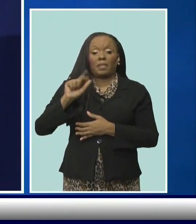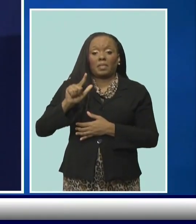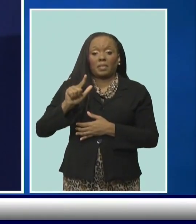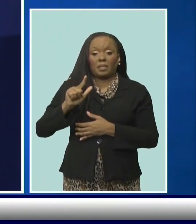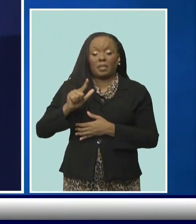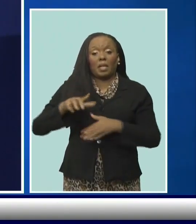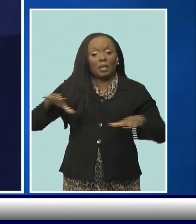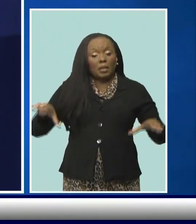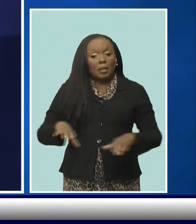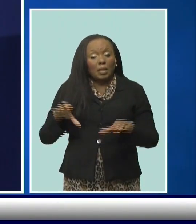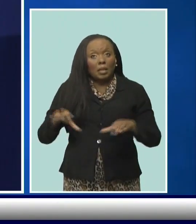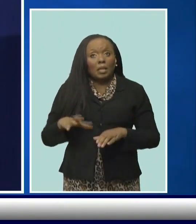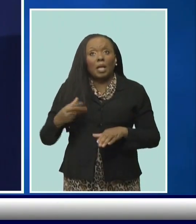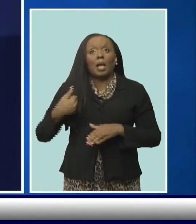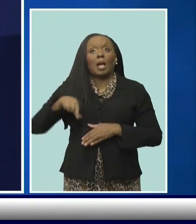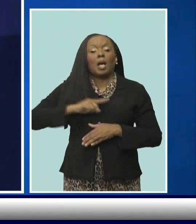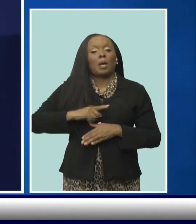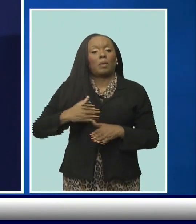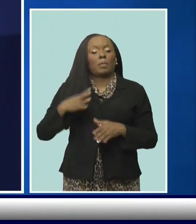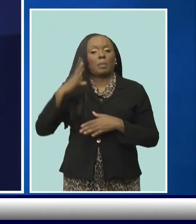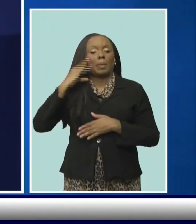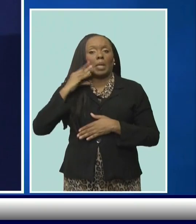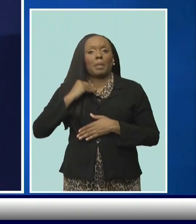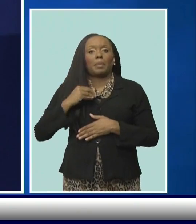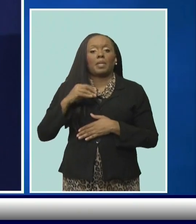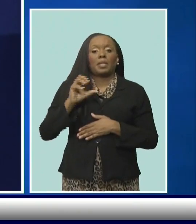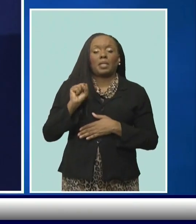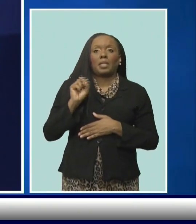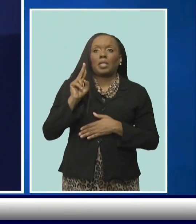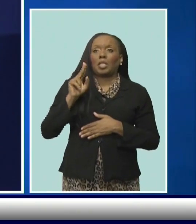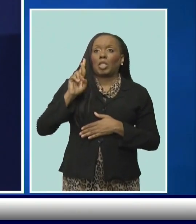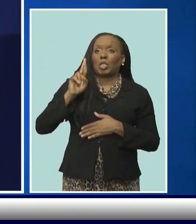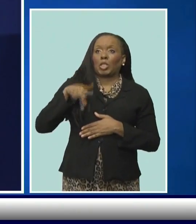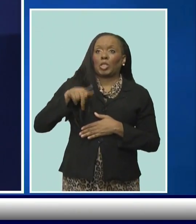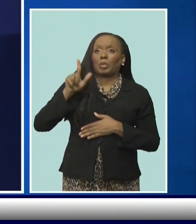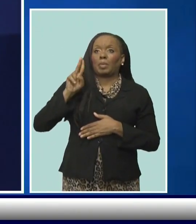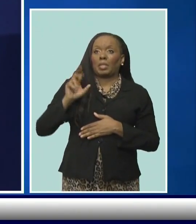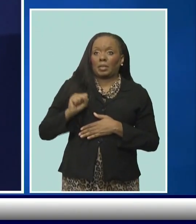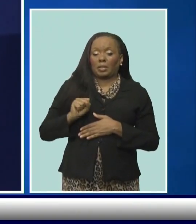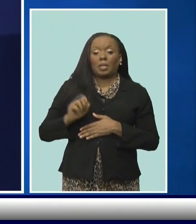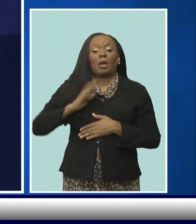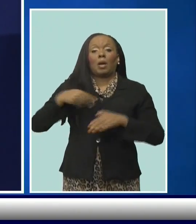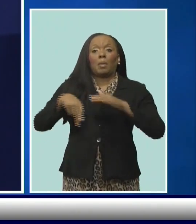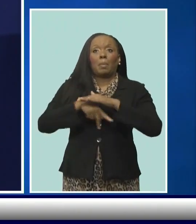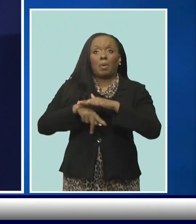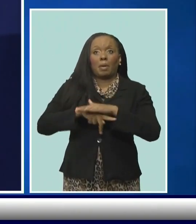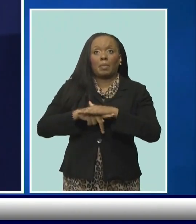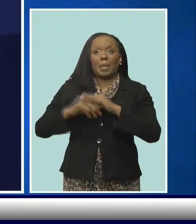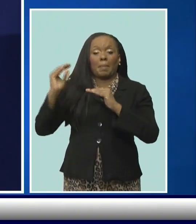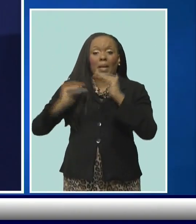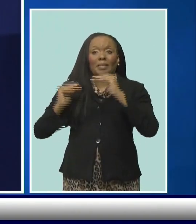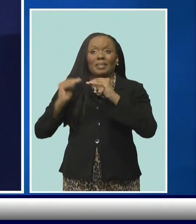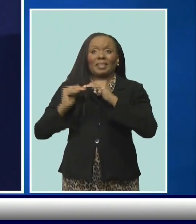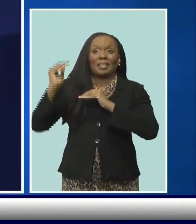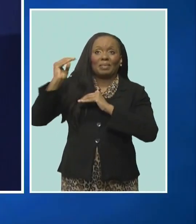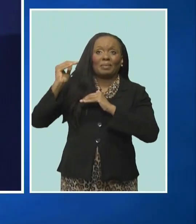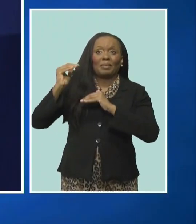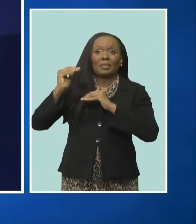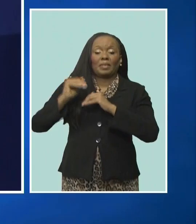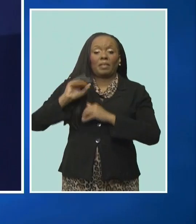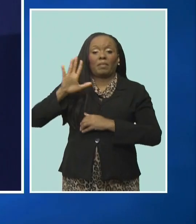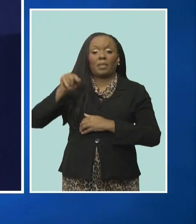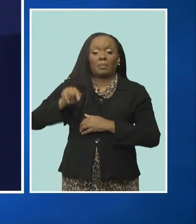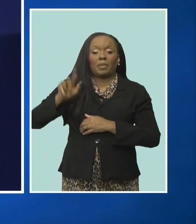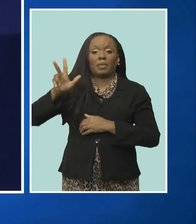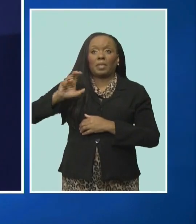surpluses both on the overall balance and the primary balance. Indeed, the primary balance was up 3%, 5.3%